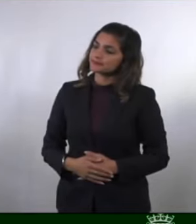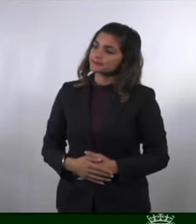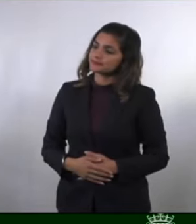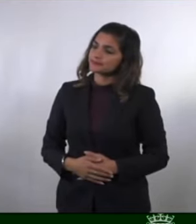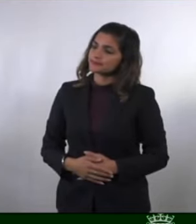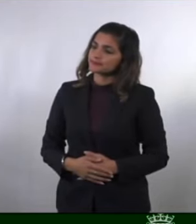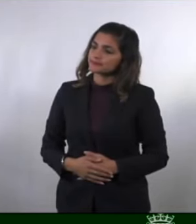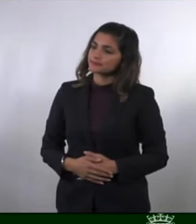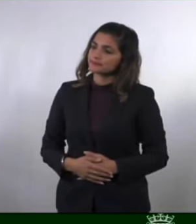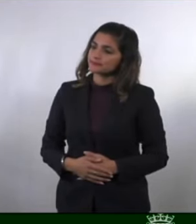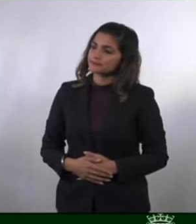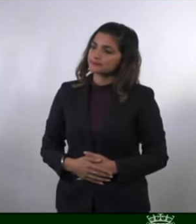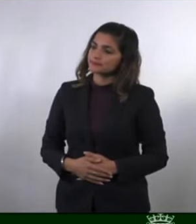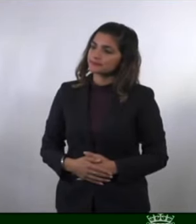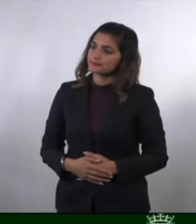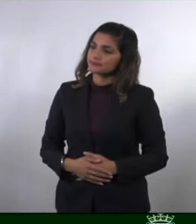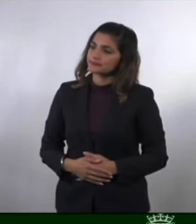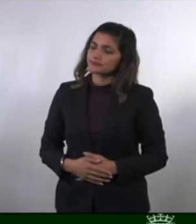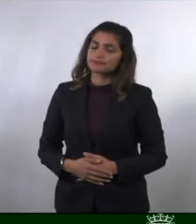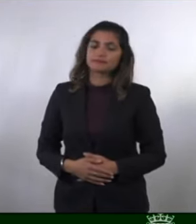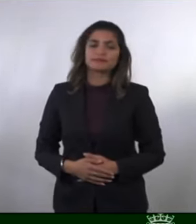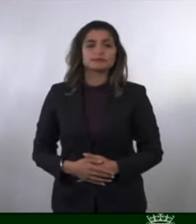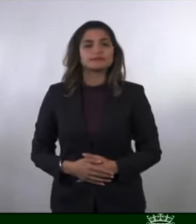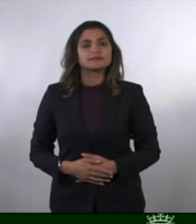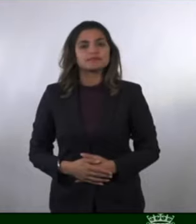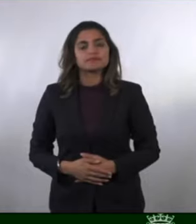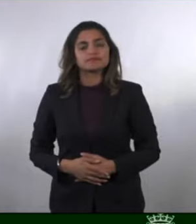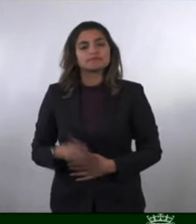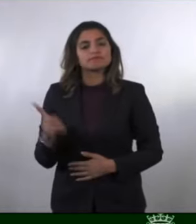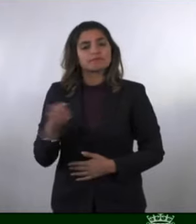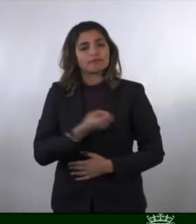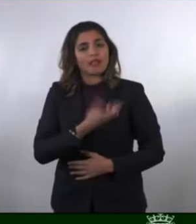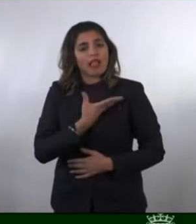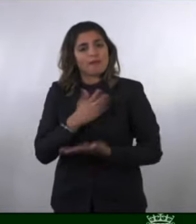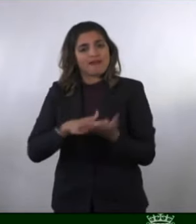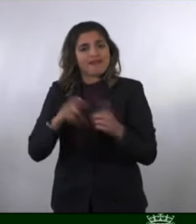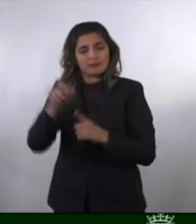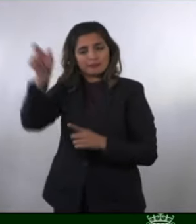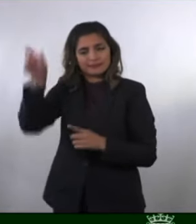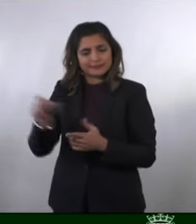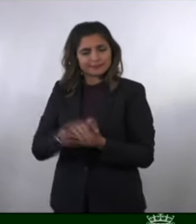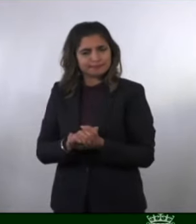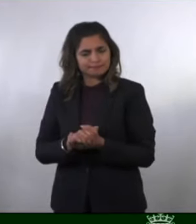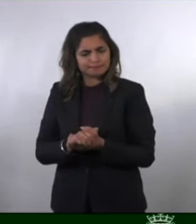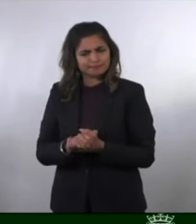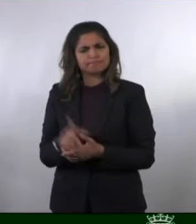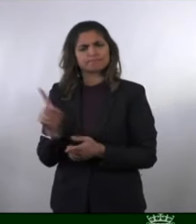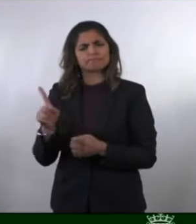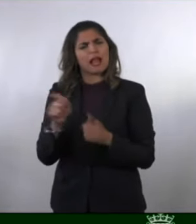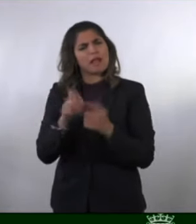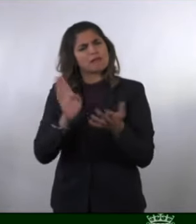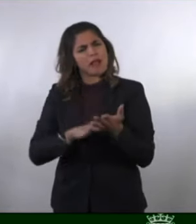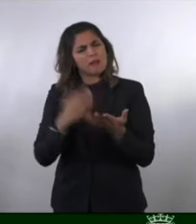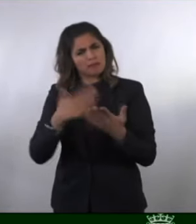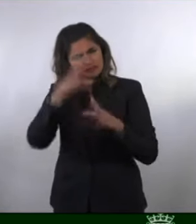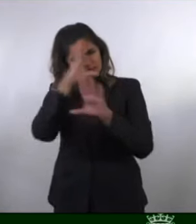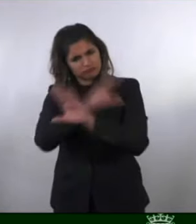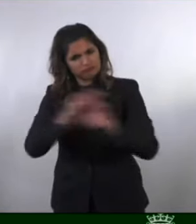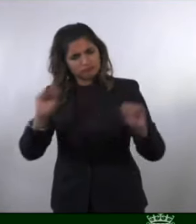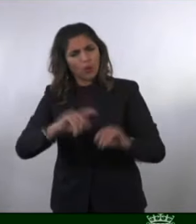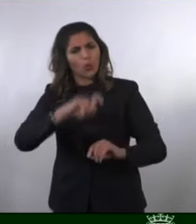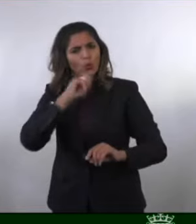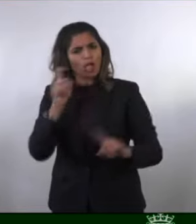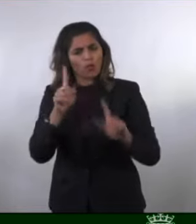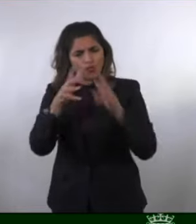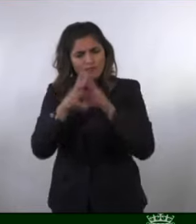The Prime Minister said that he plans to extend mass testing. 2,000 military personnel were